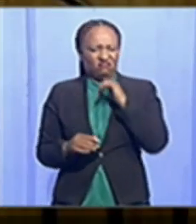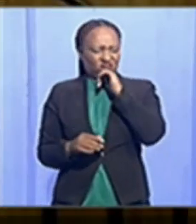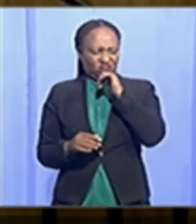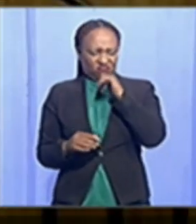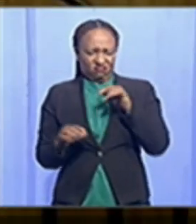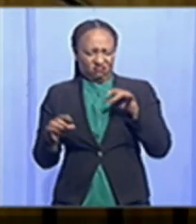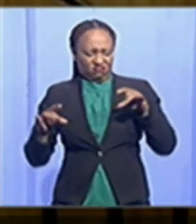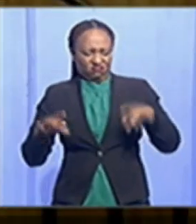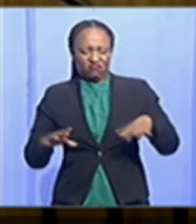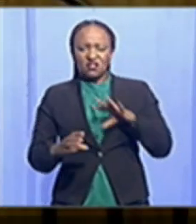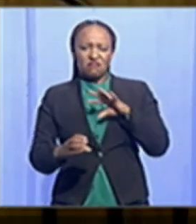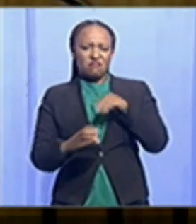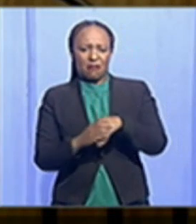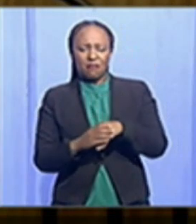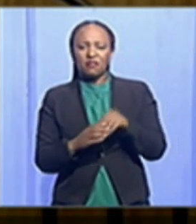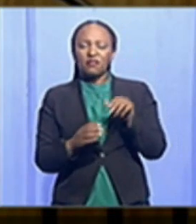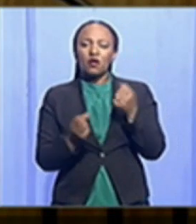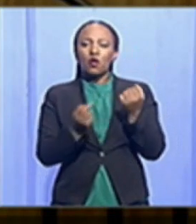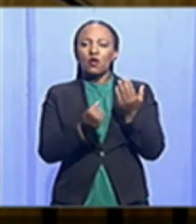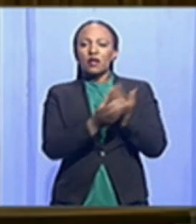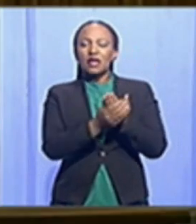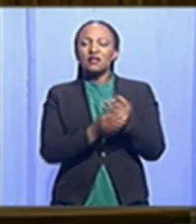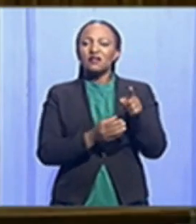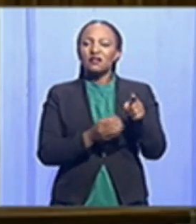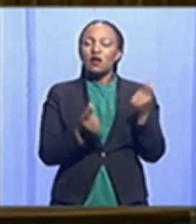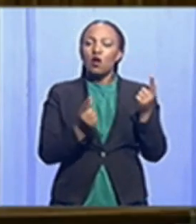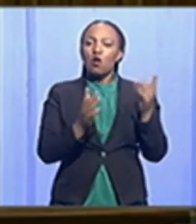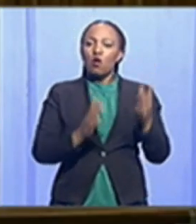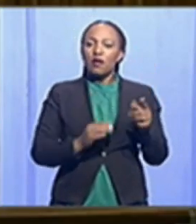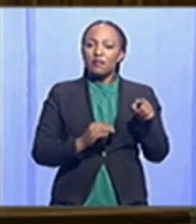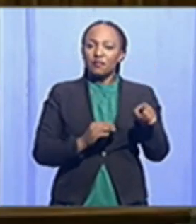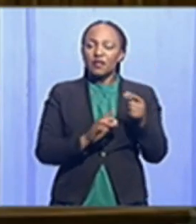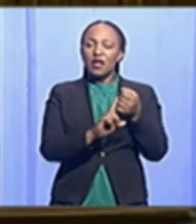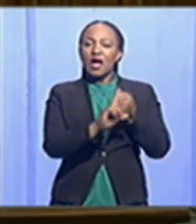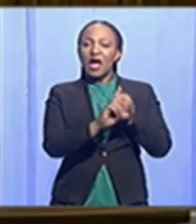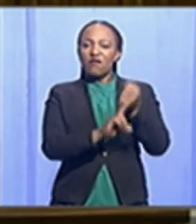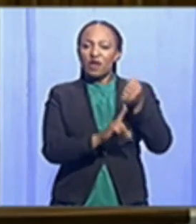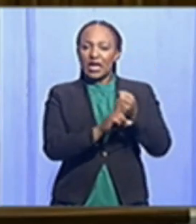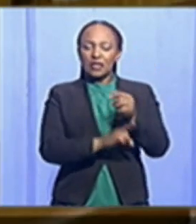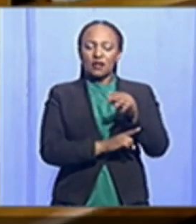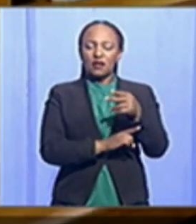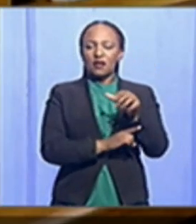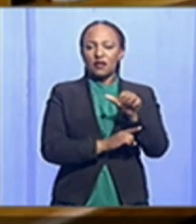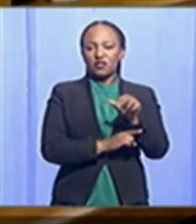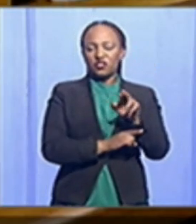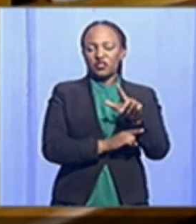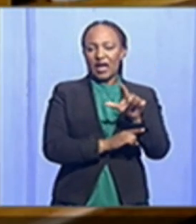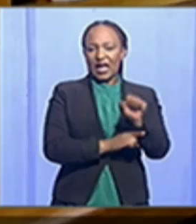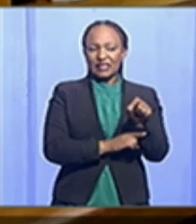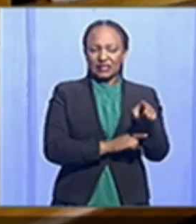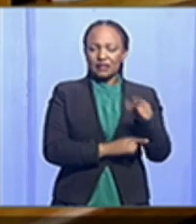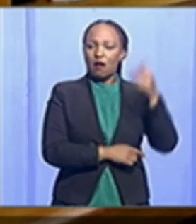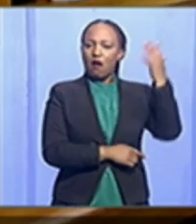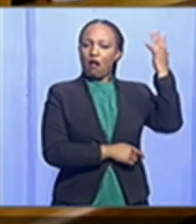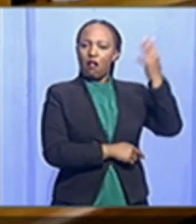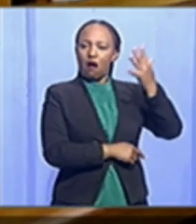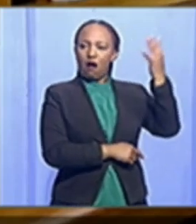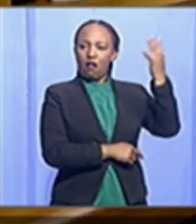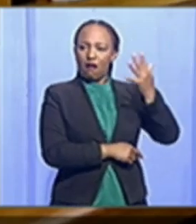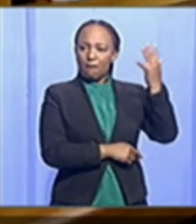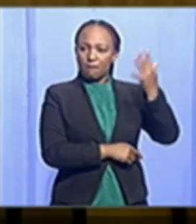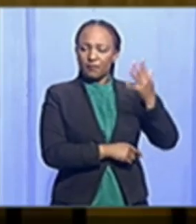karoganyo ya tsheko e ile ya tlišwa ke moemedi wa semolao wa Mncube Advocate Charles Mnisi The interests of justice don't